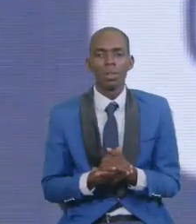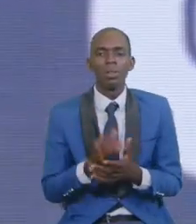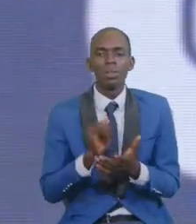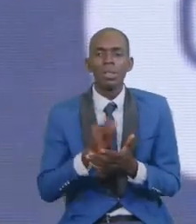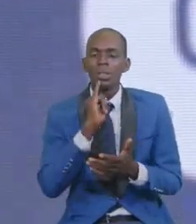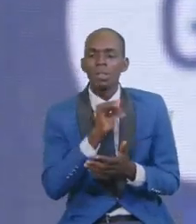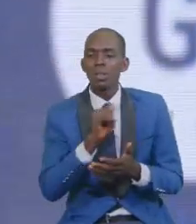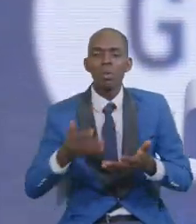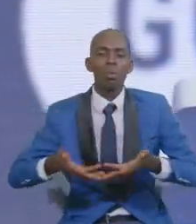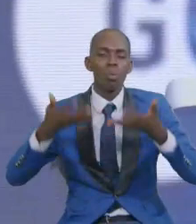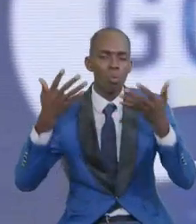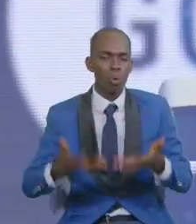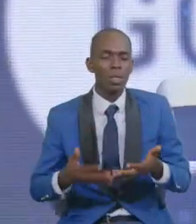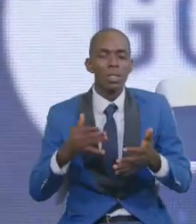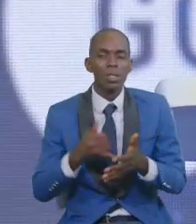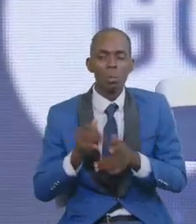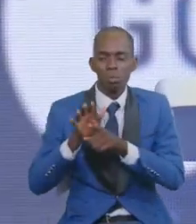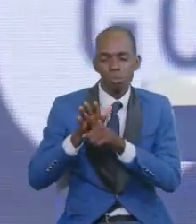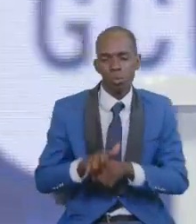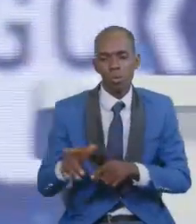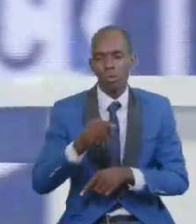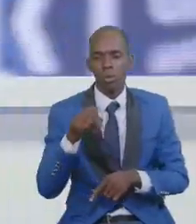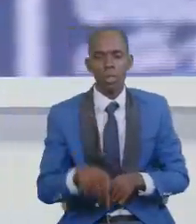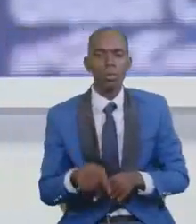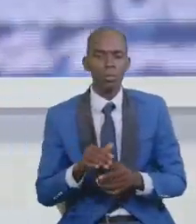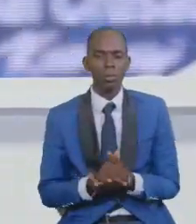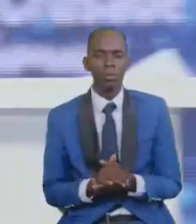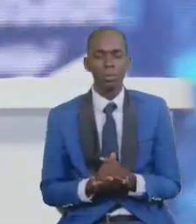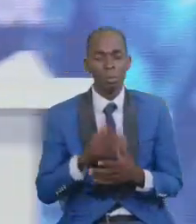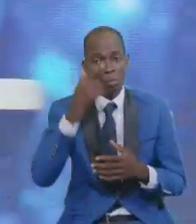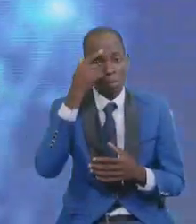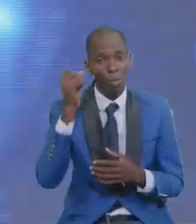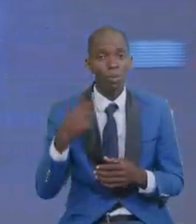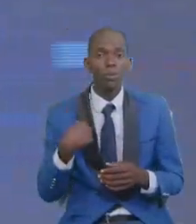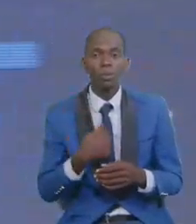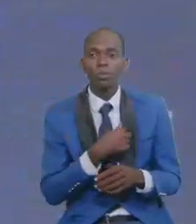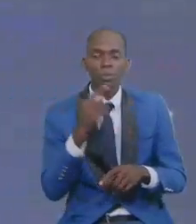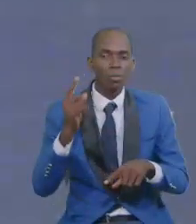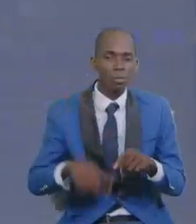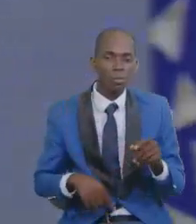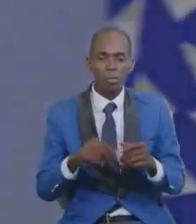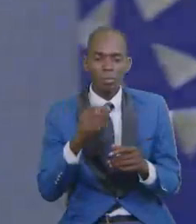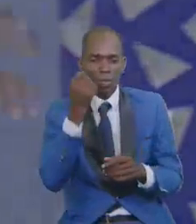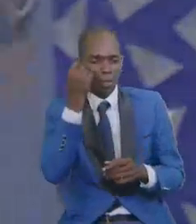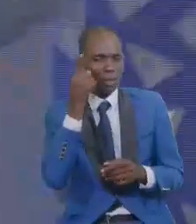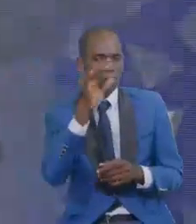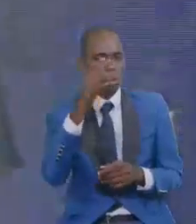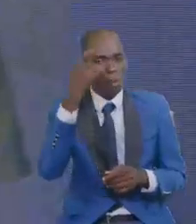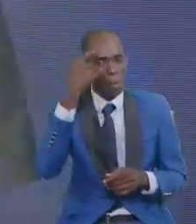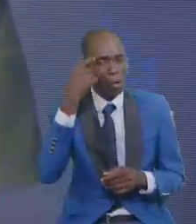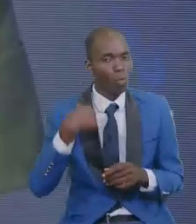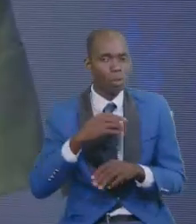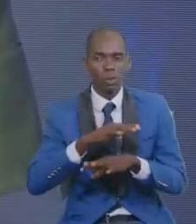wage. It weighs you down. Because we cannot read your mind. We don't know what